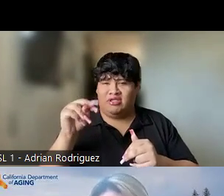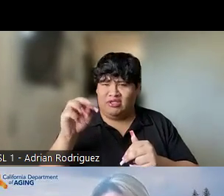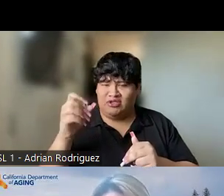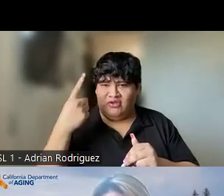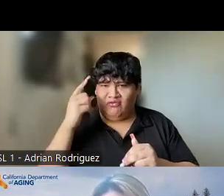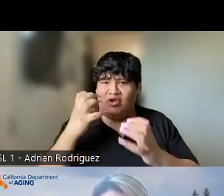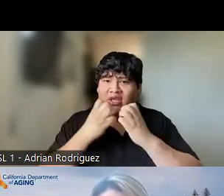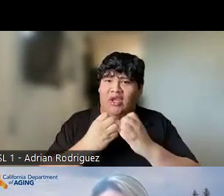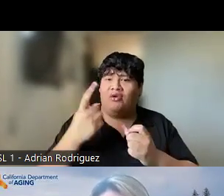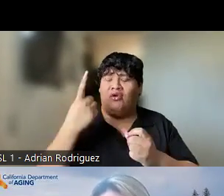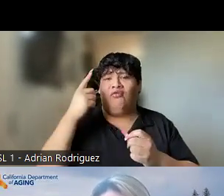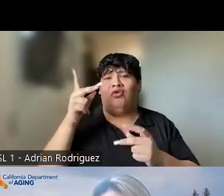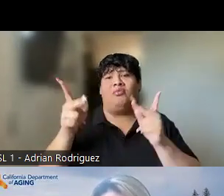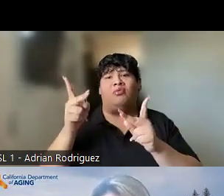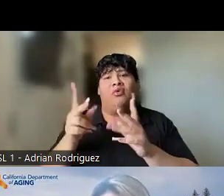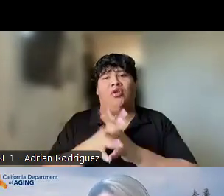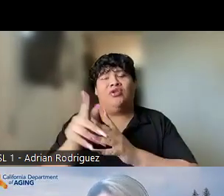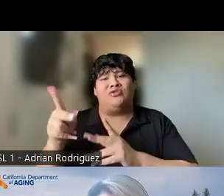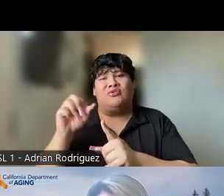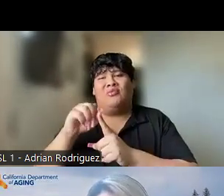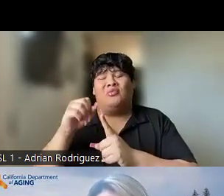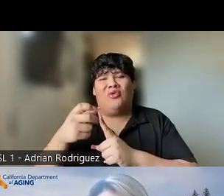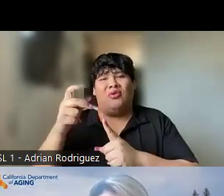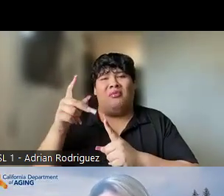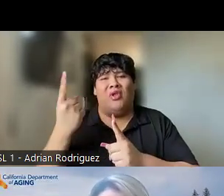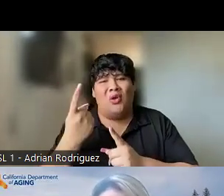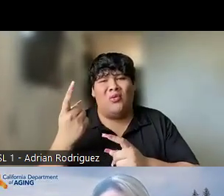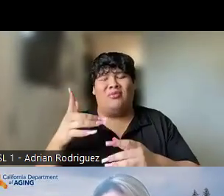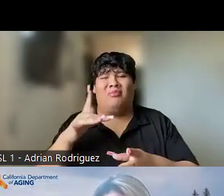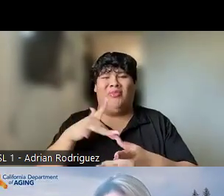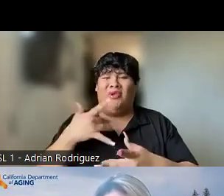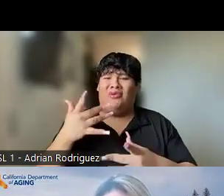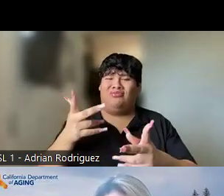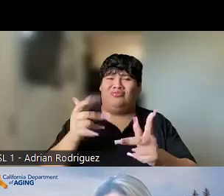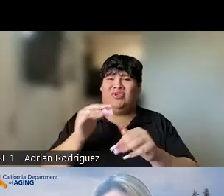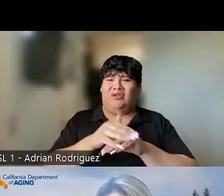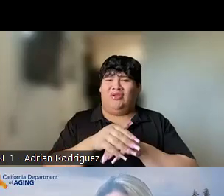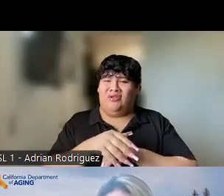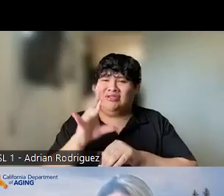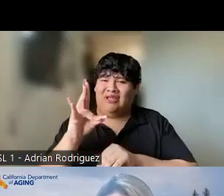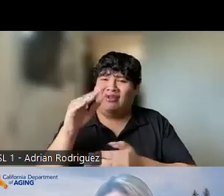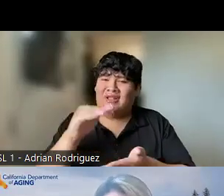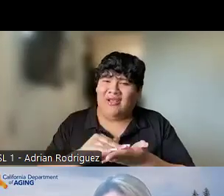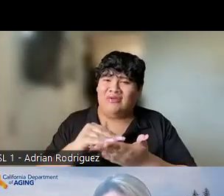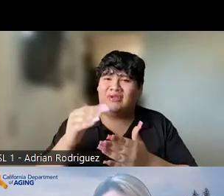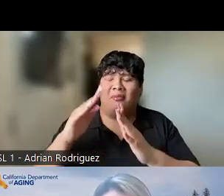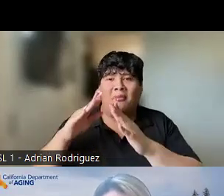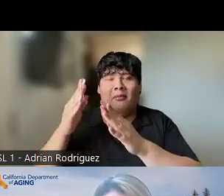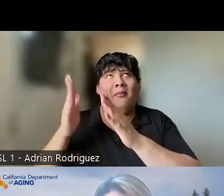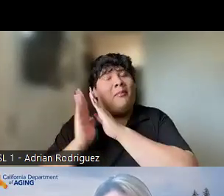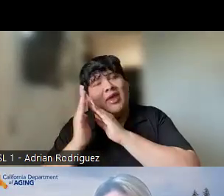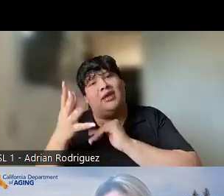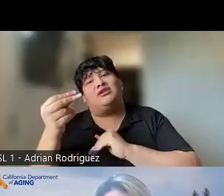care facilities. This program alone is anticipated to build or preserve 7,000 beds or units in